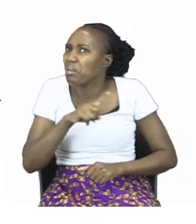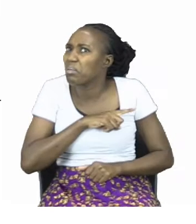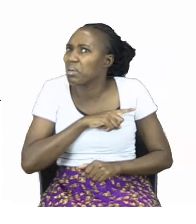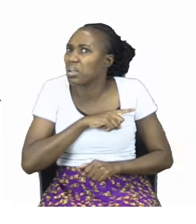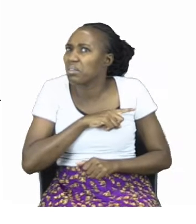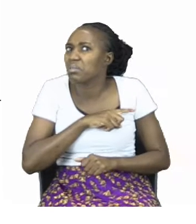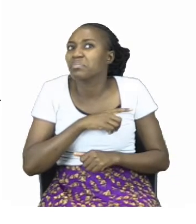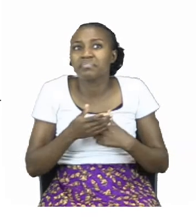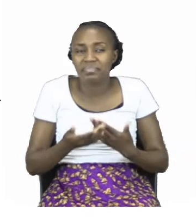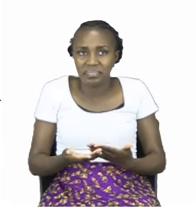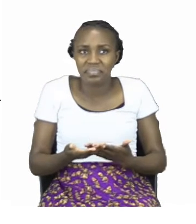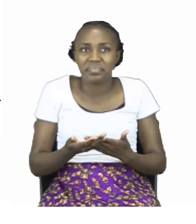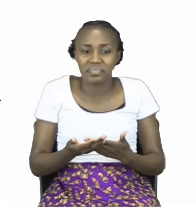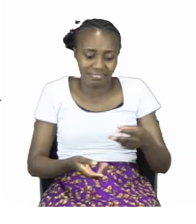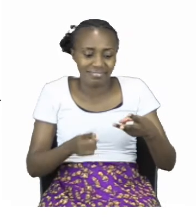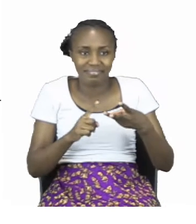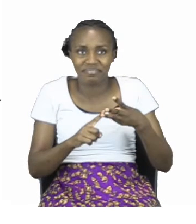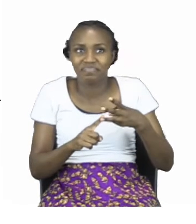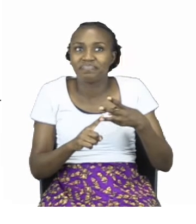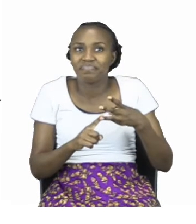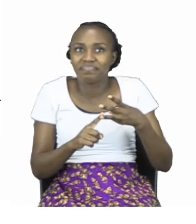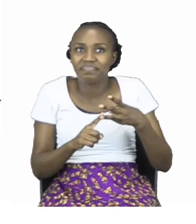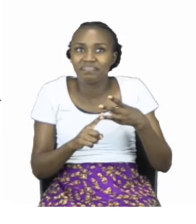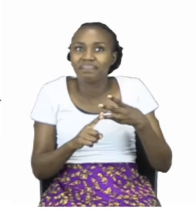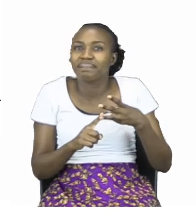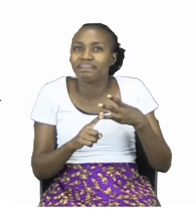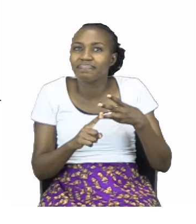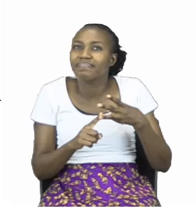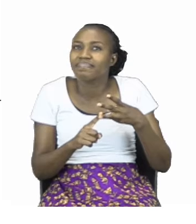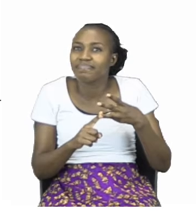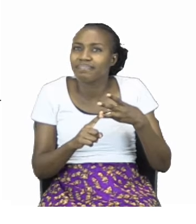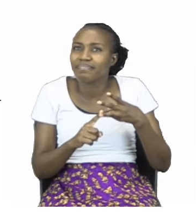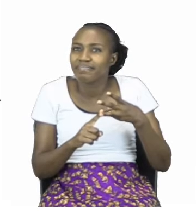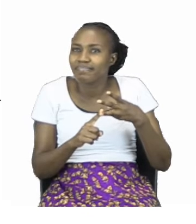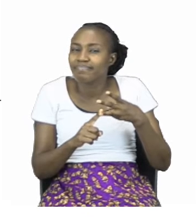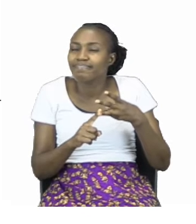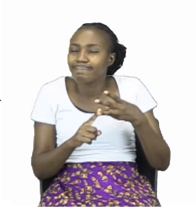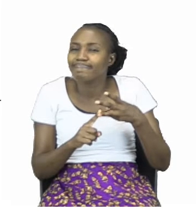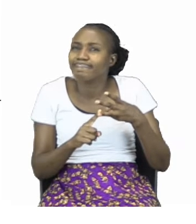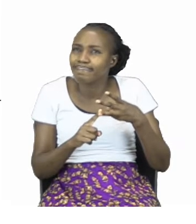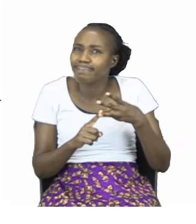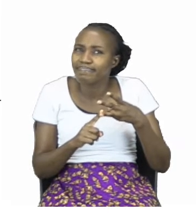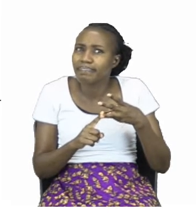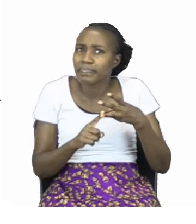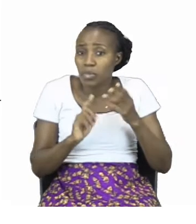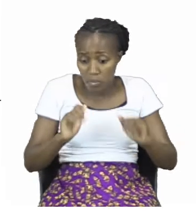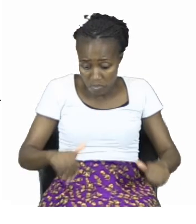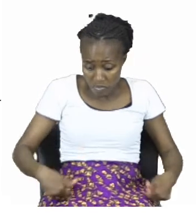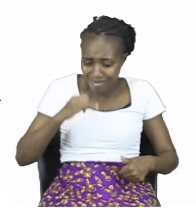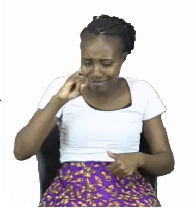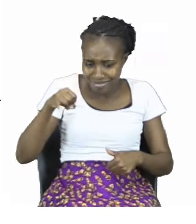answer. Number 3 says, why do you think Jack thought that